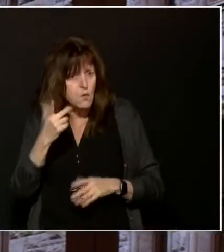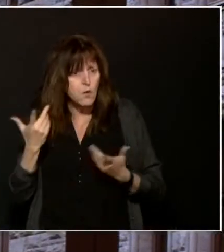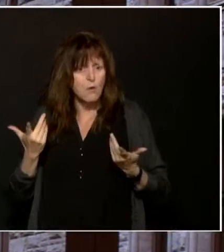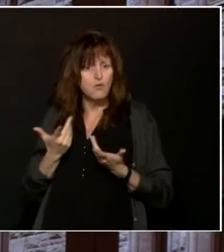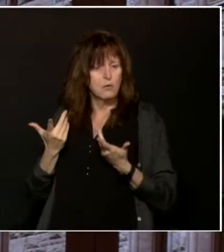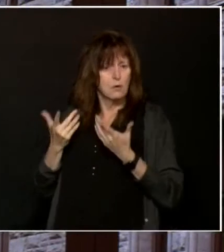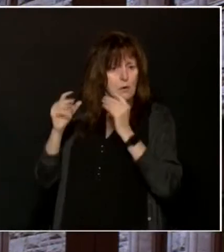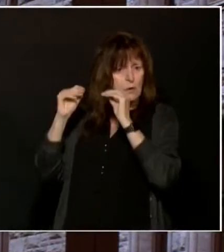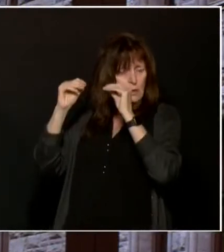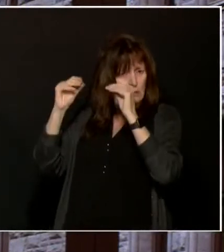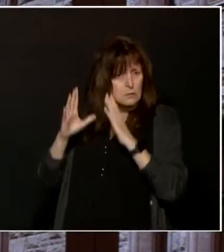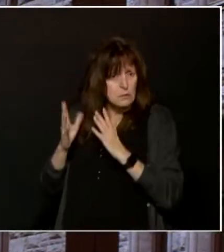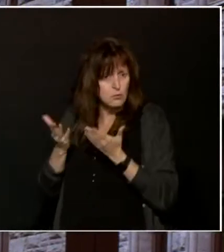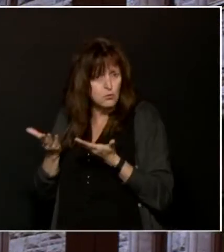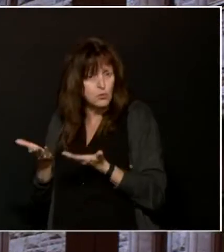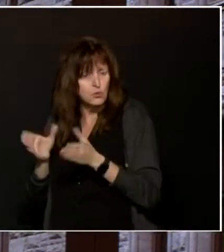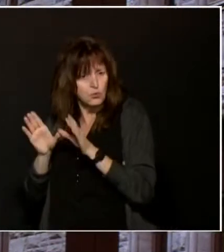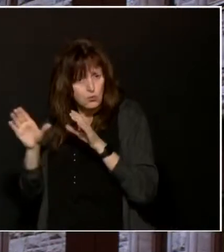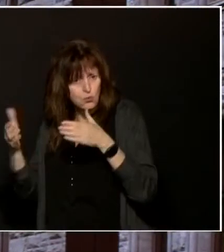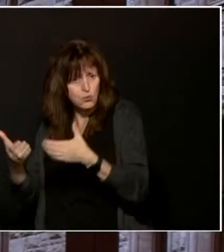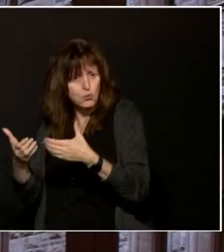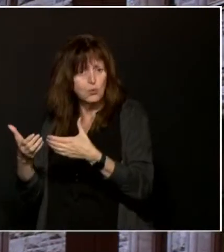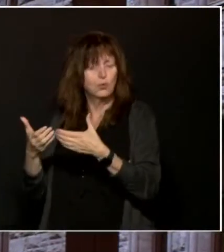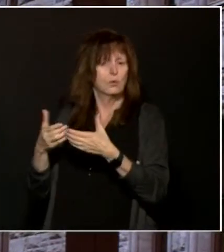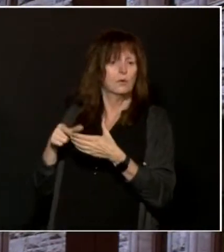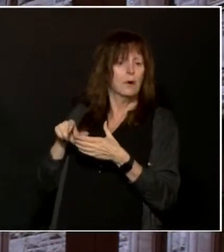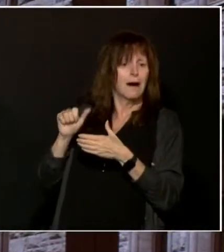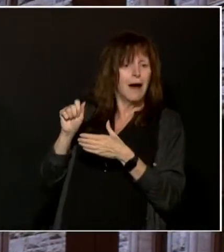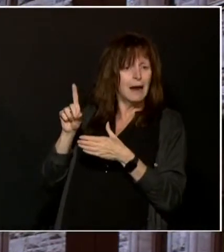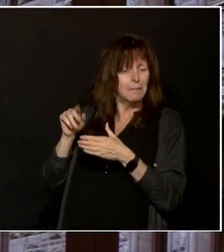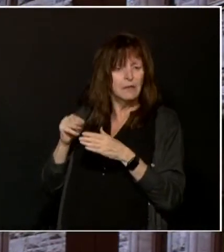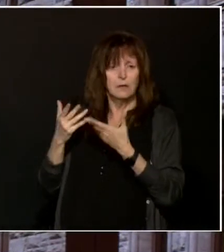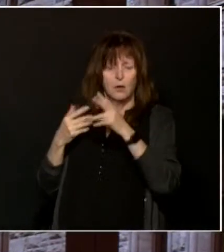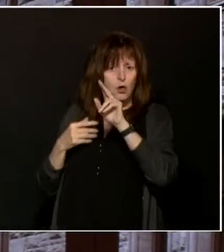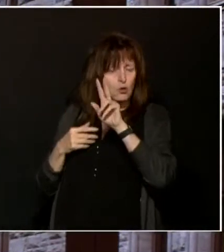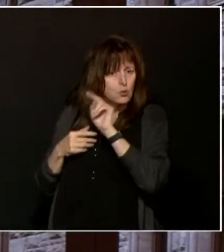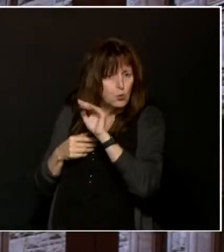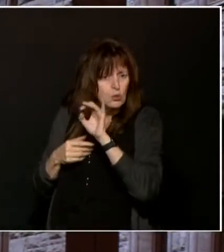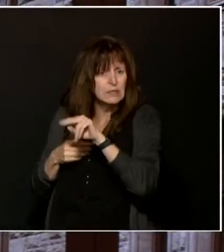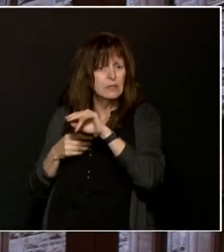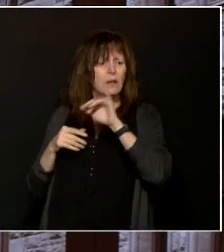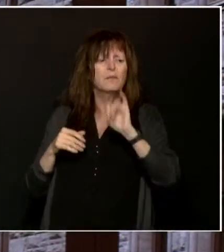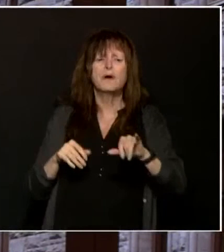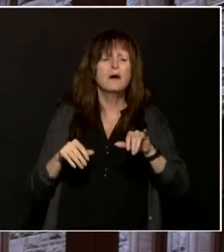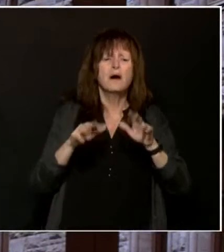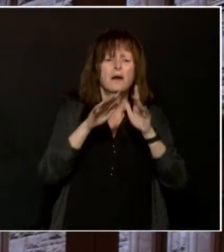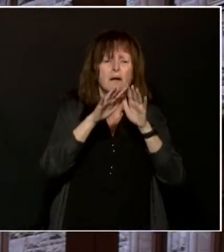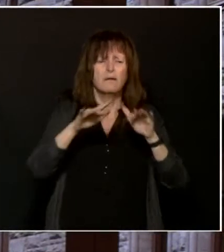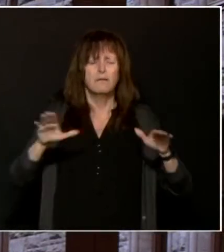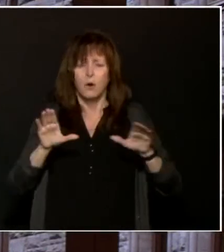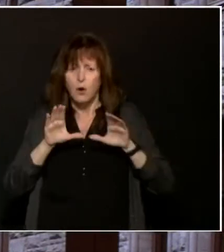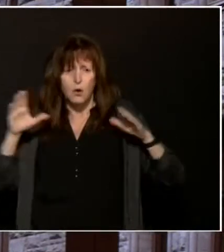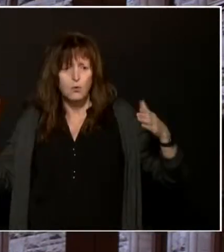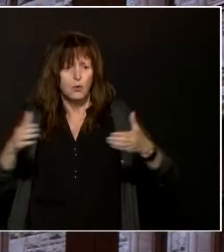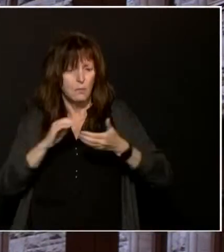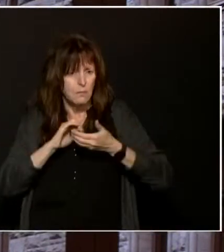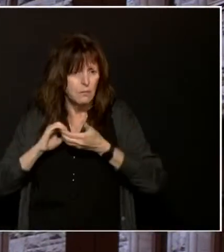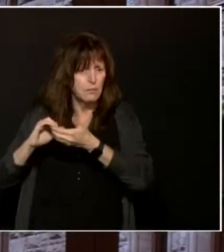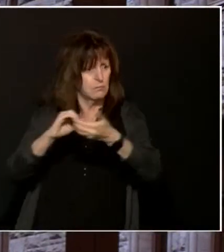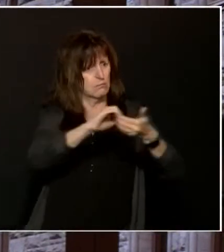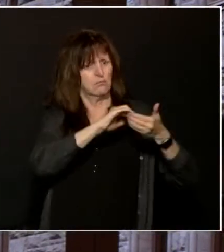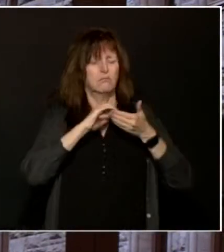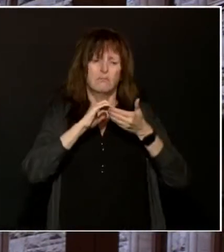teaching, the teachers, the administration staff, the unions, etc., because it is a group effort. And that was a group effort that we did